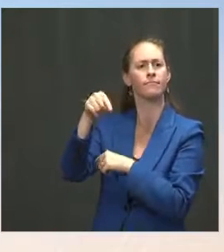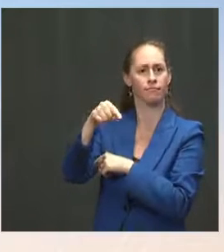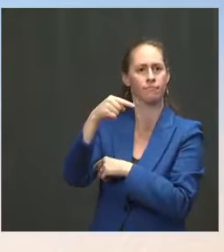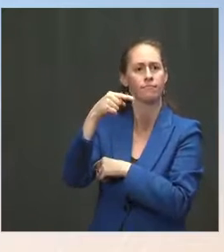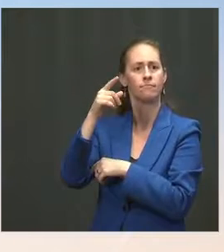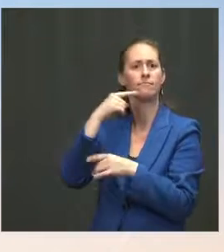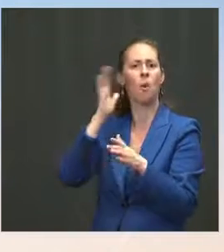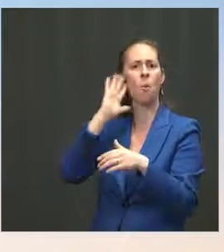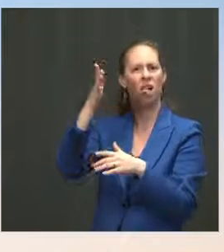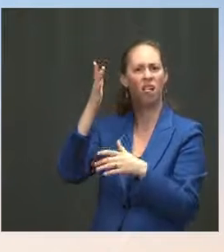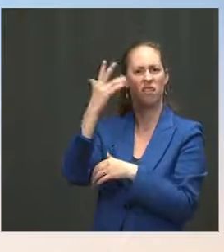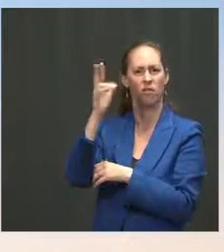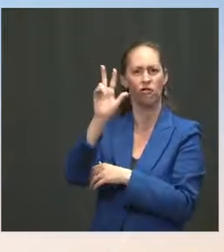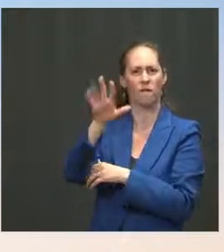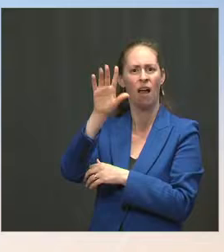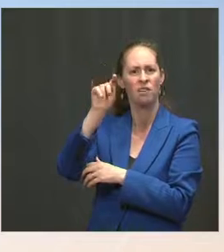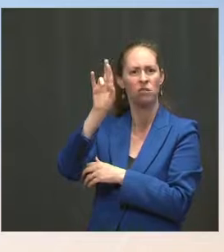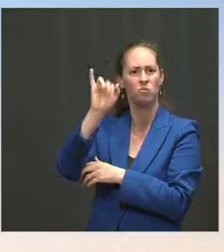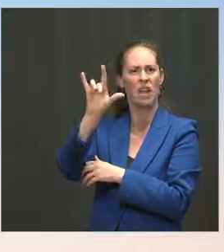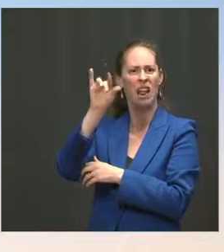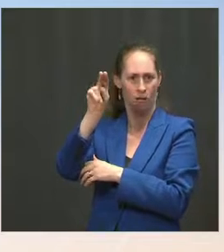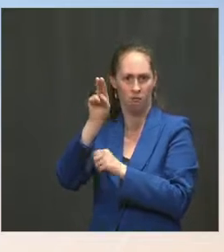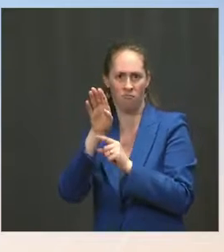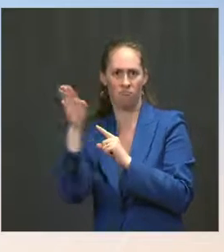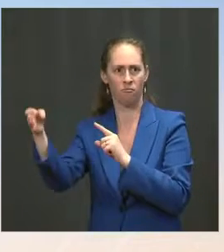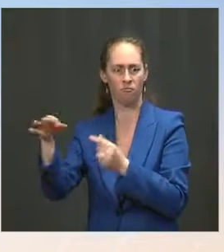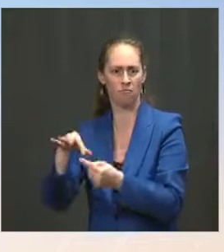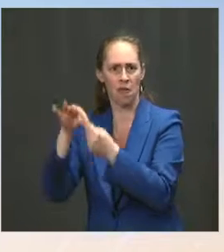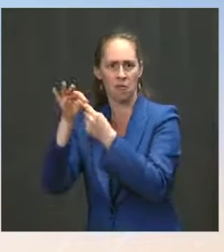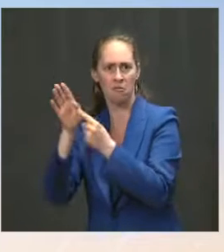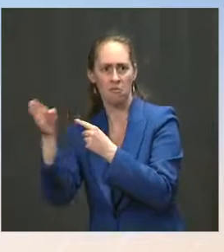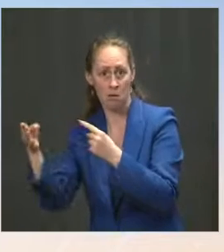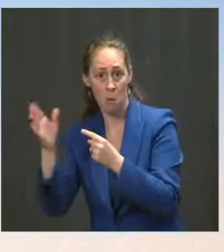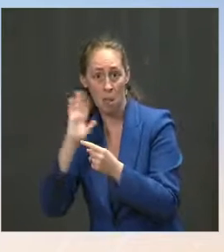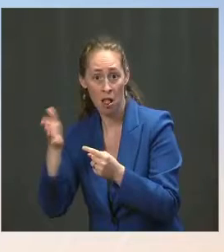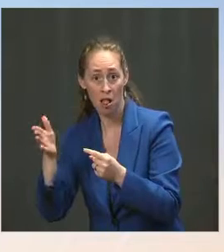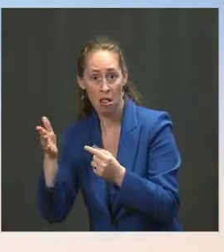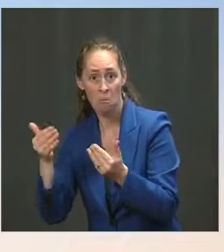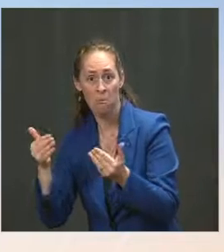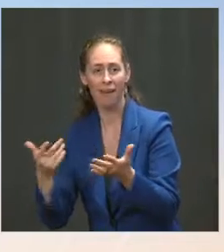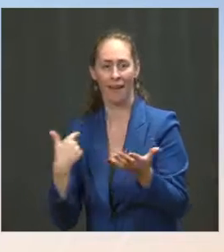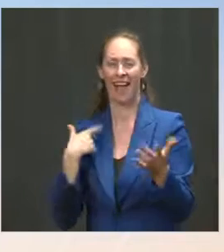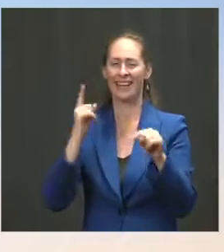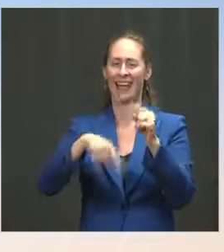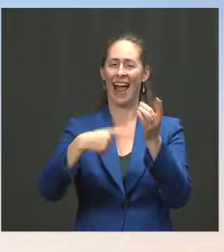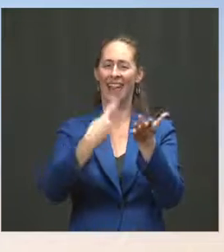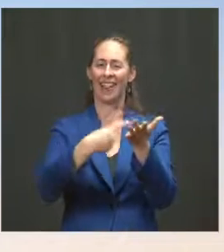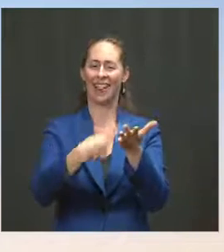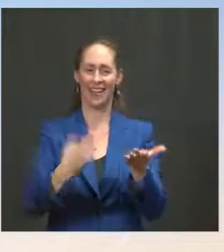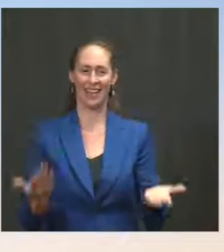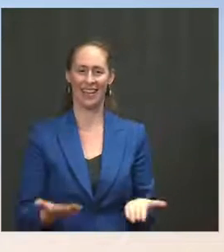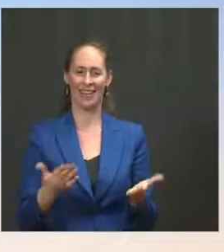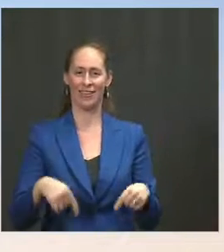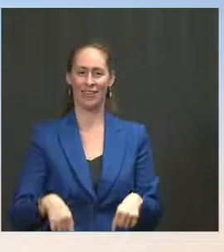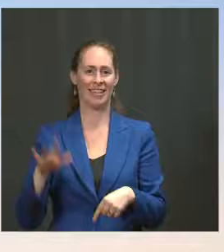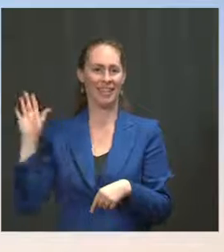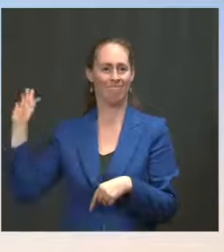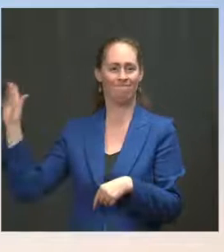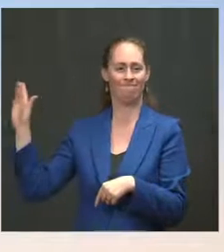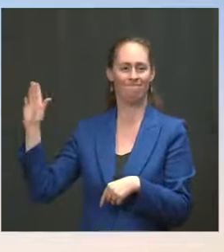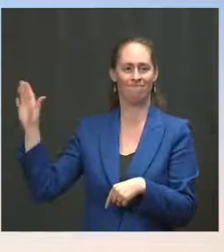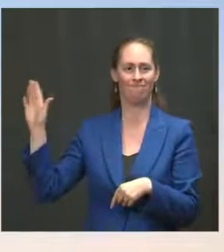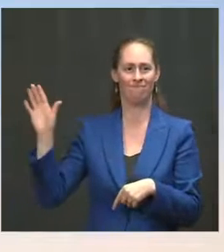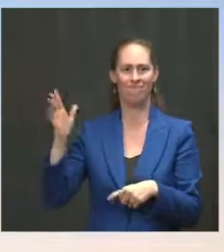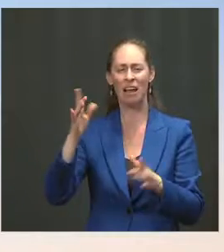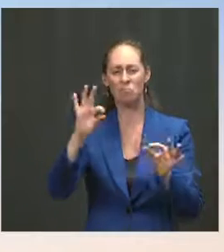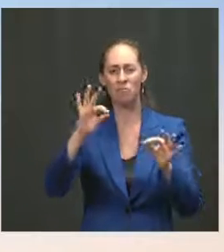resolution? I don't think I'm going to negotiate from here. The president's position on Hyde is well known, and we've stated many times publicly. I think we're going to move on. Go ahead.